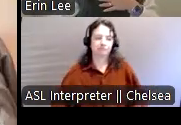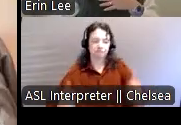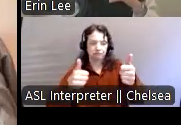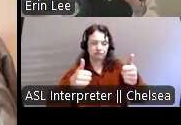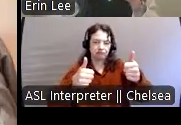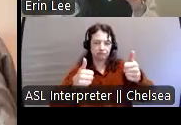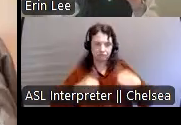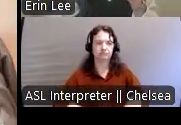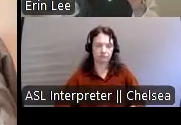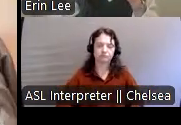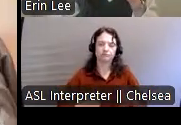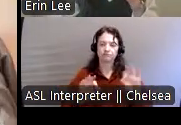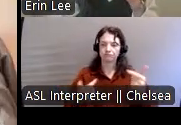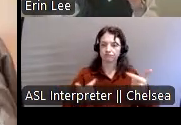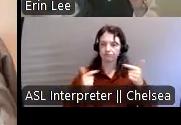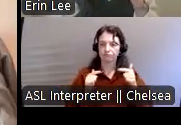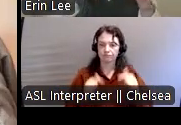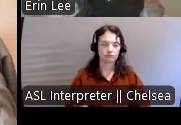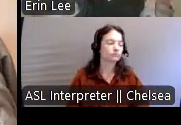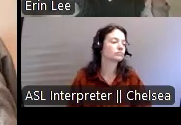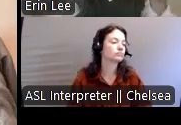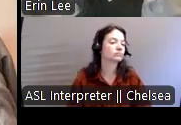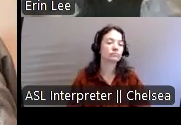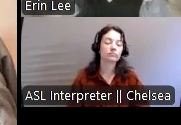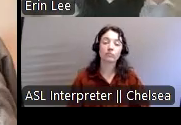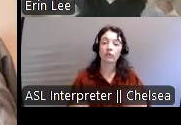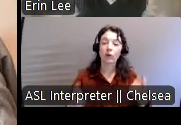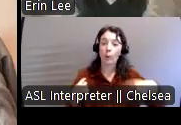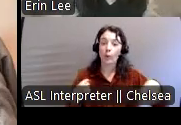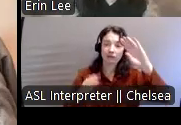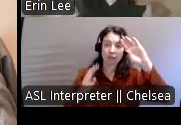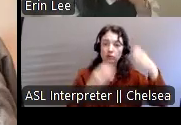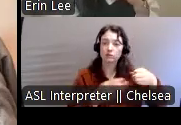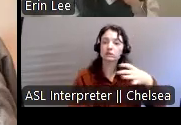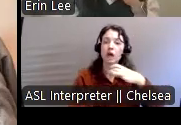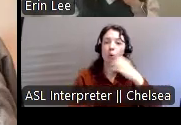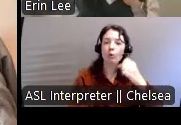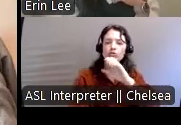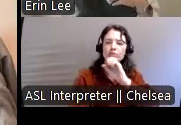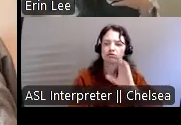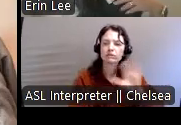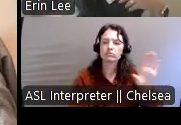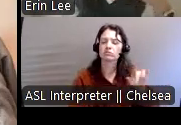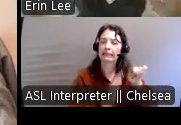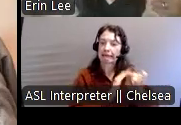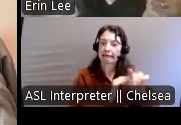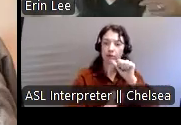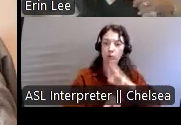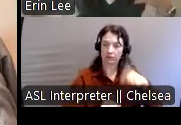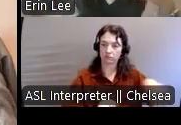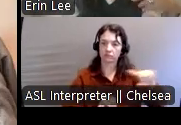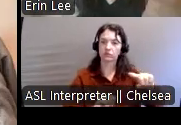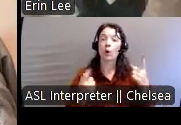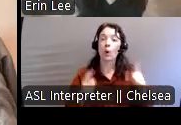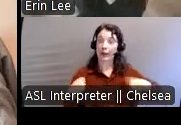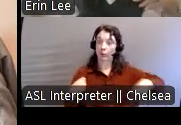When it comes to elder femicide, what do we need to consider and what do we need to think about as people who are doing death reviews,